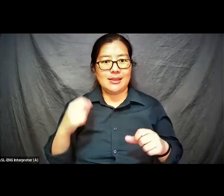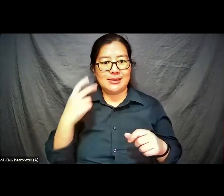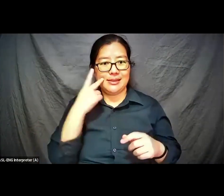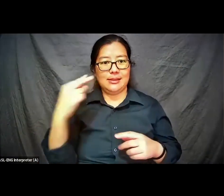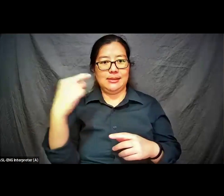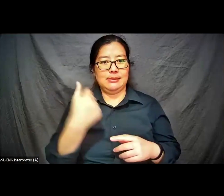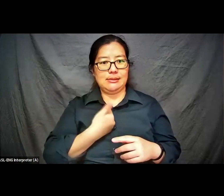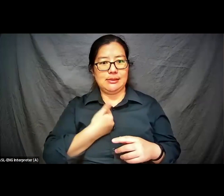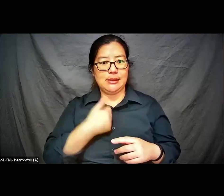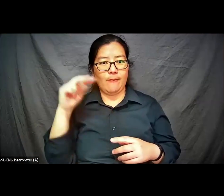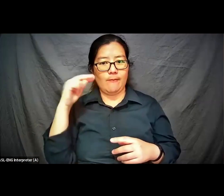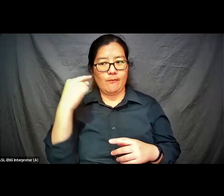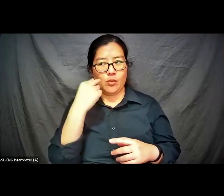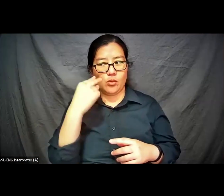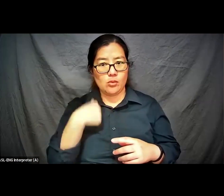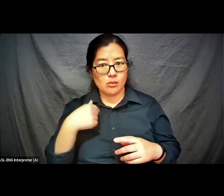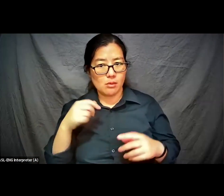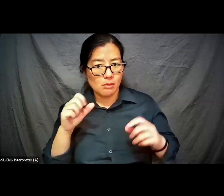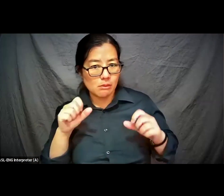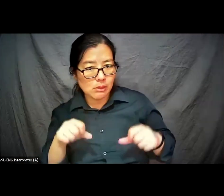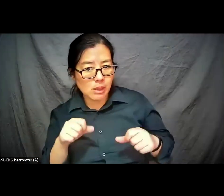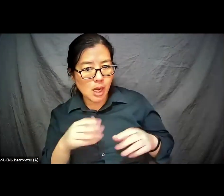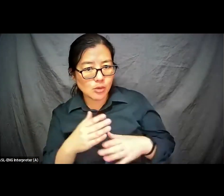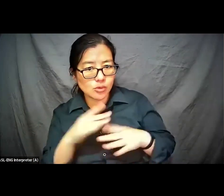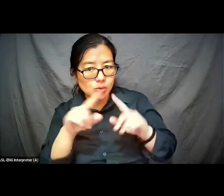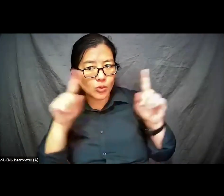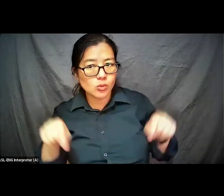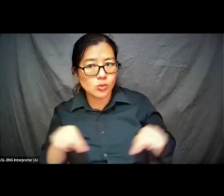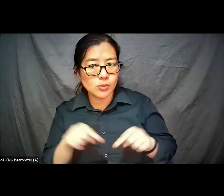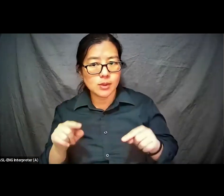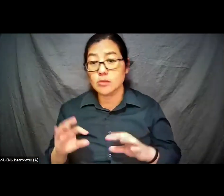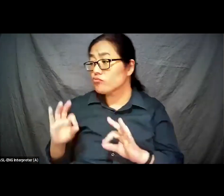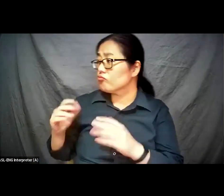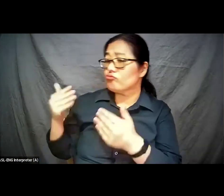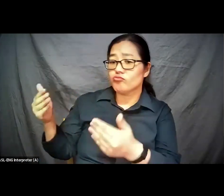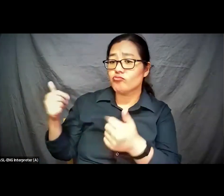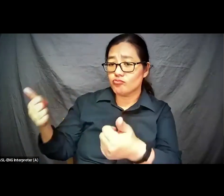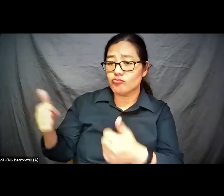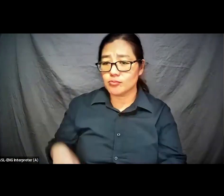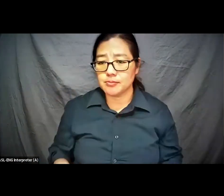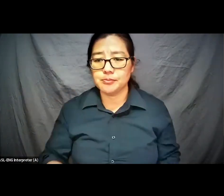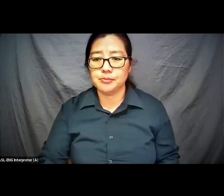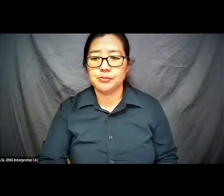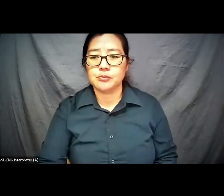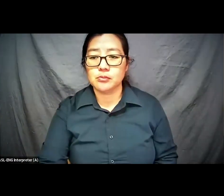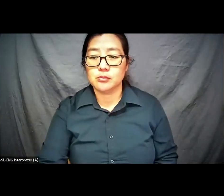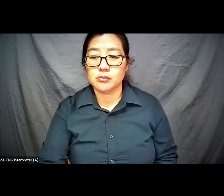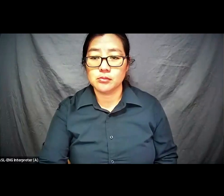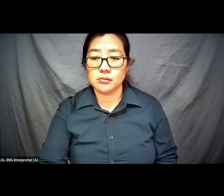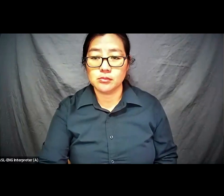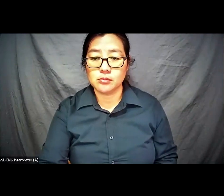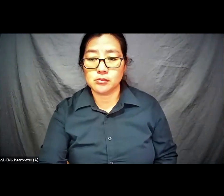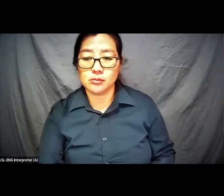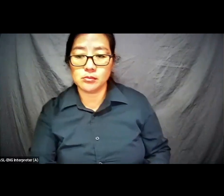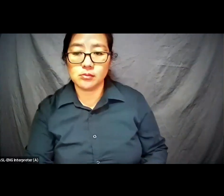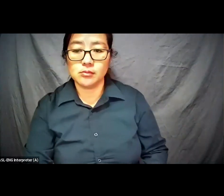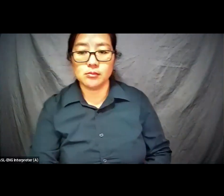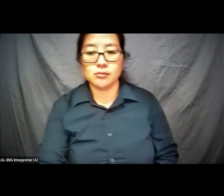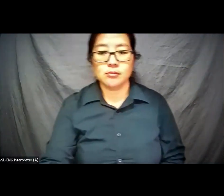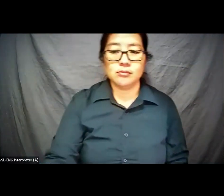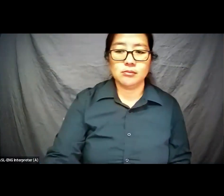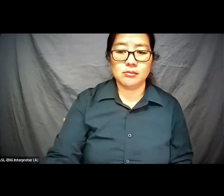you accommodations and access technology, or not, are not paid for by the state, but part of your community?"